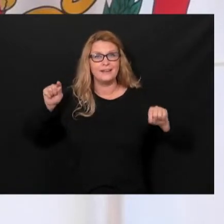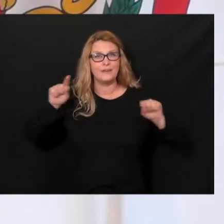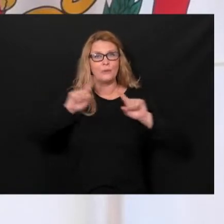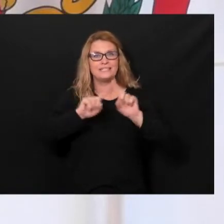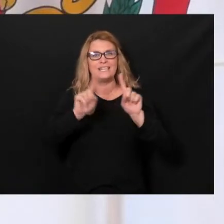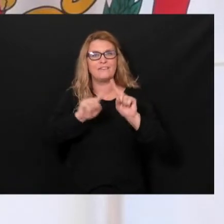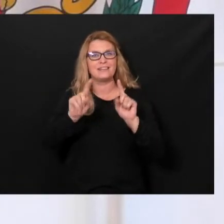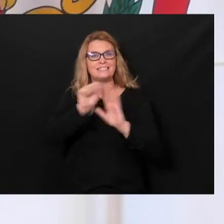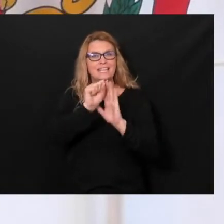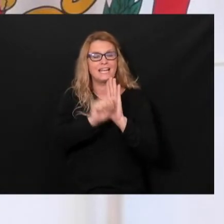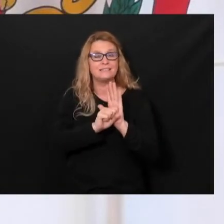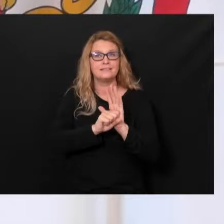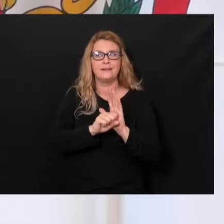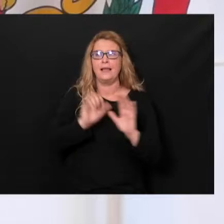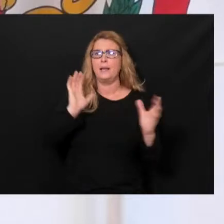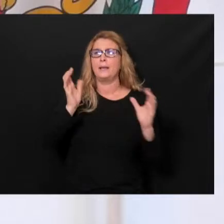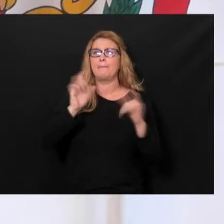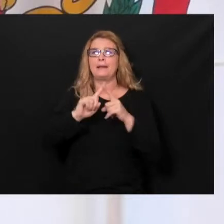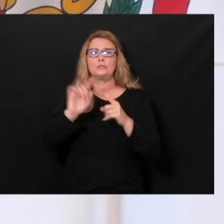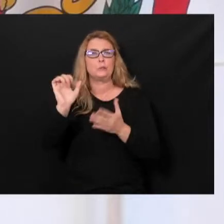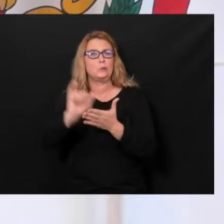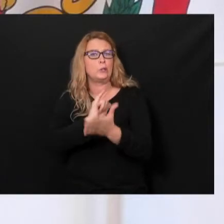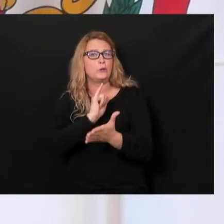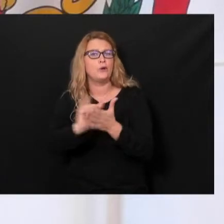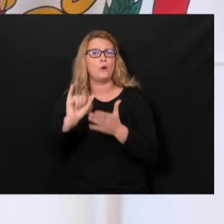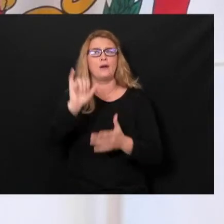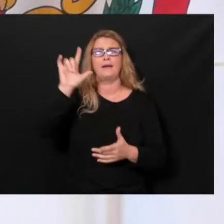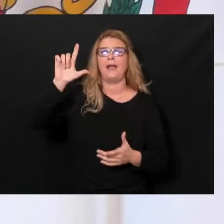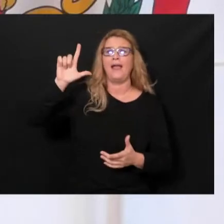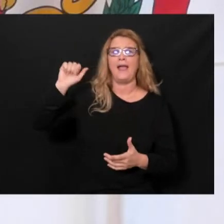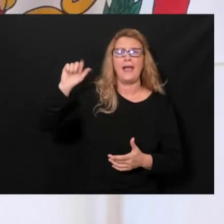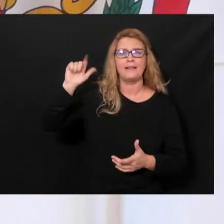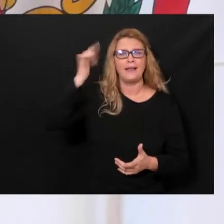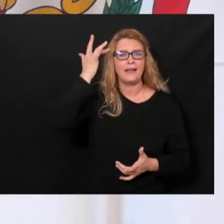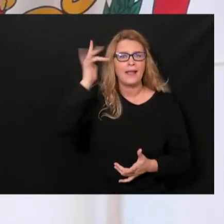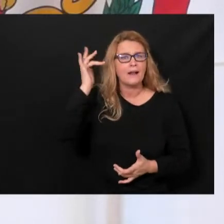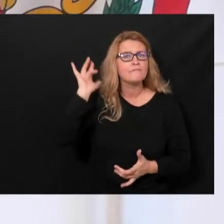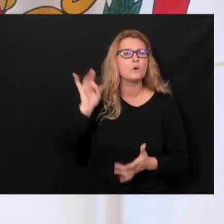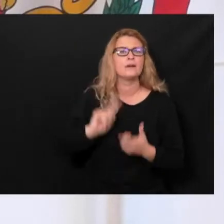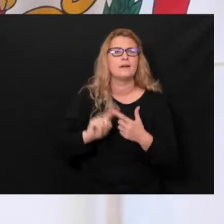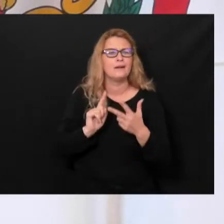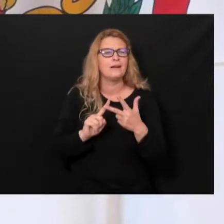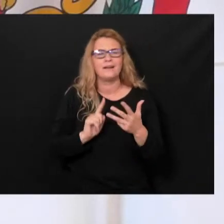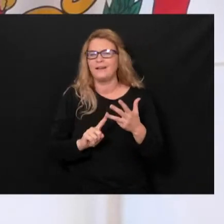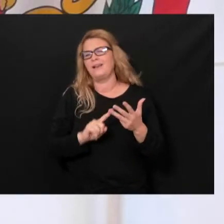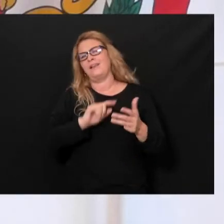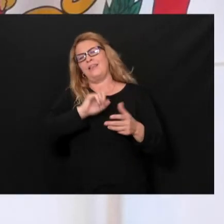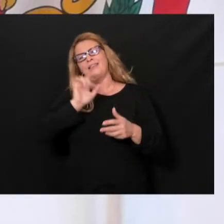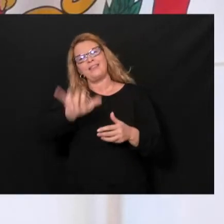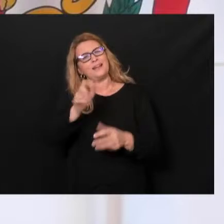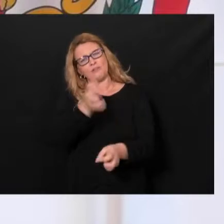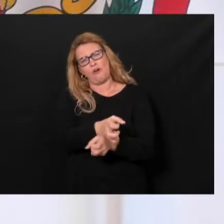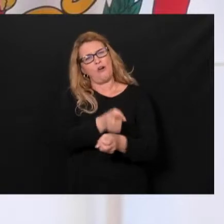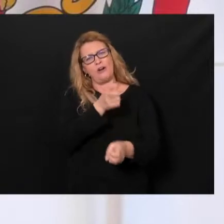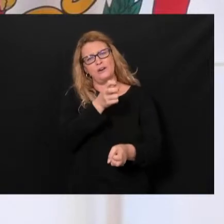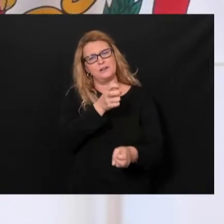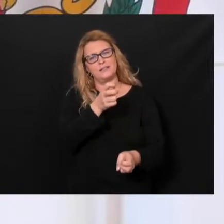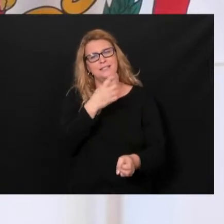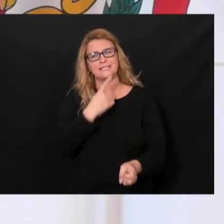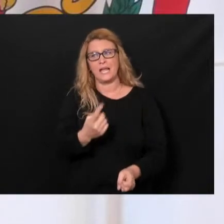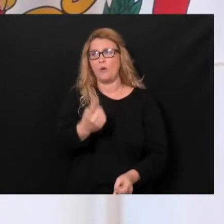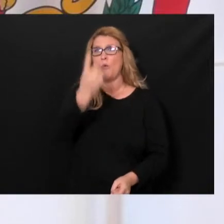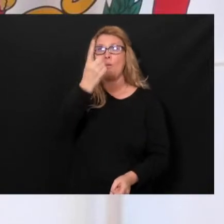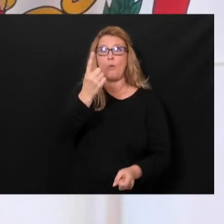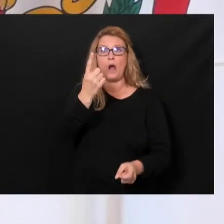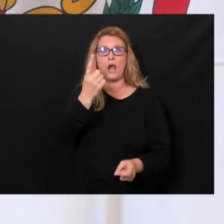be in, per se, in New York City or Los Angeles or wherever it may be. And so it's really, really hard to say one size